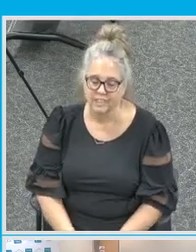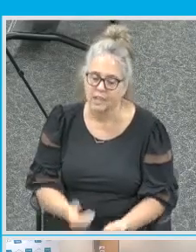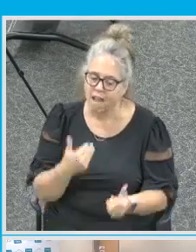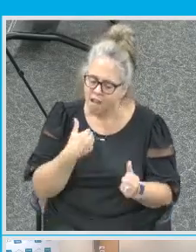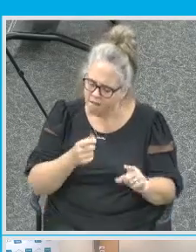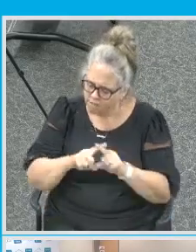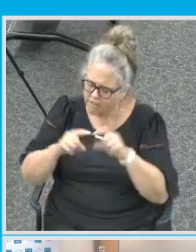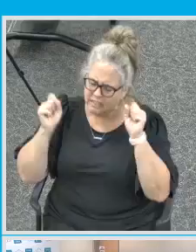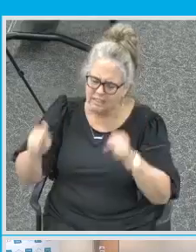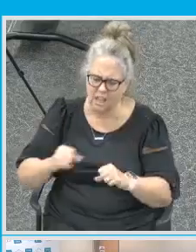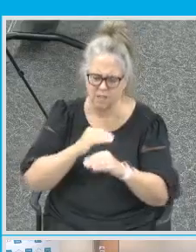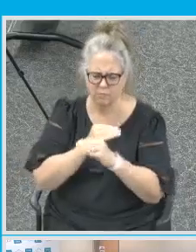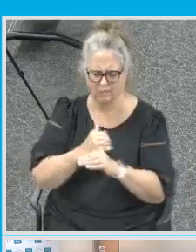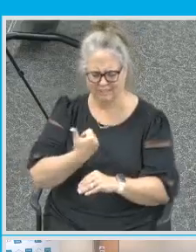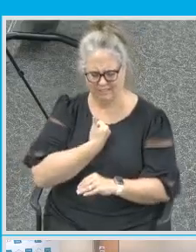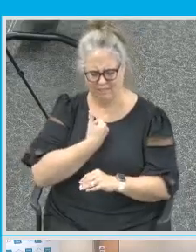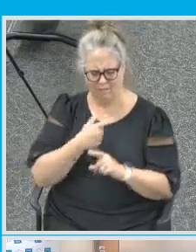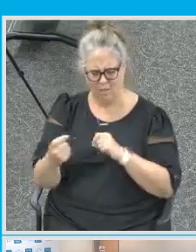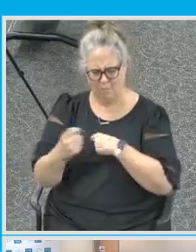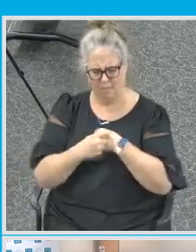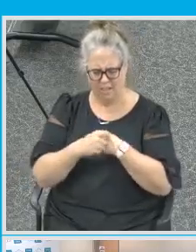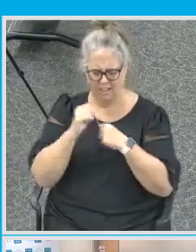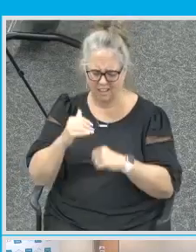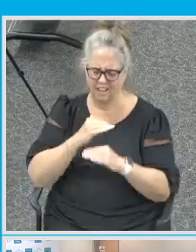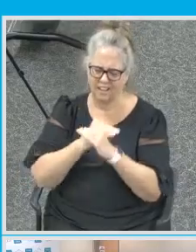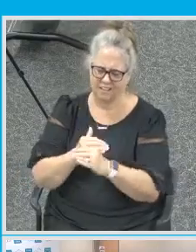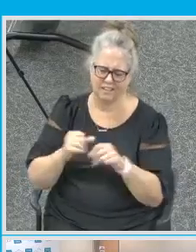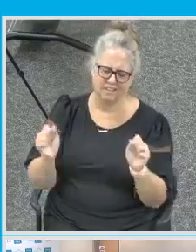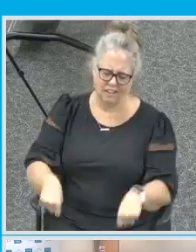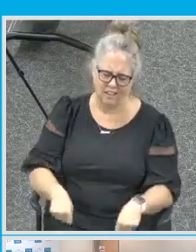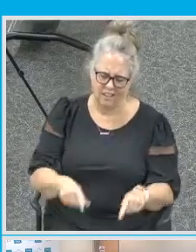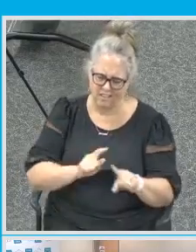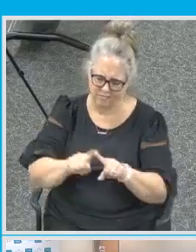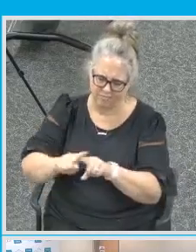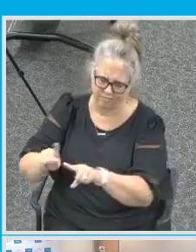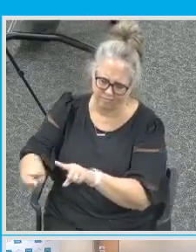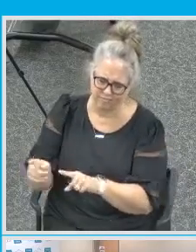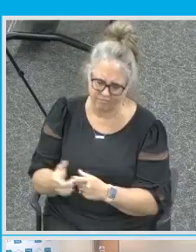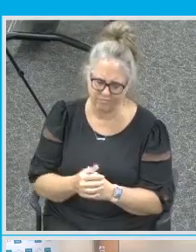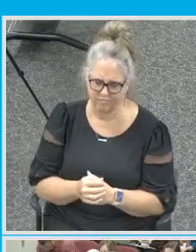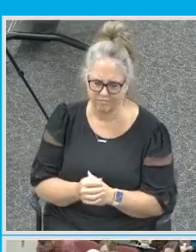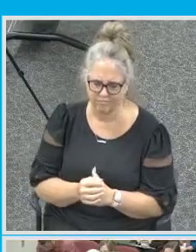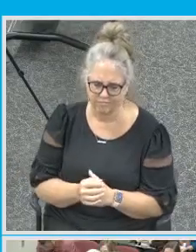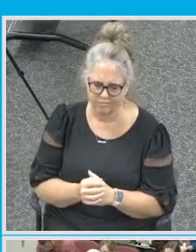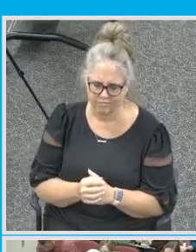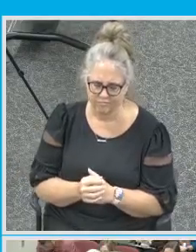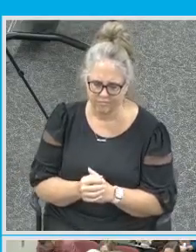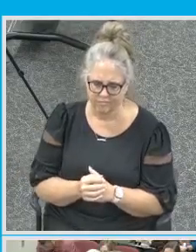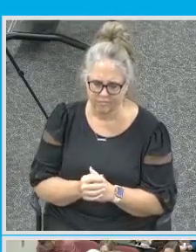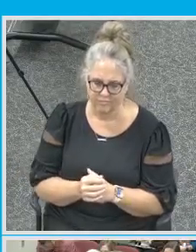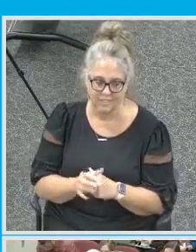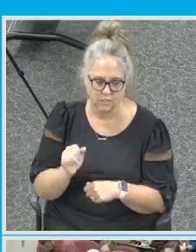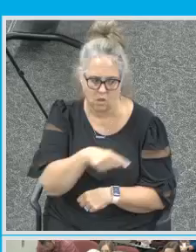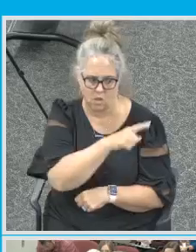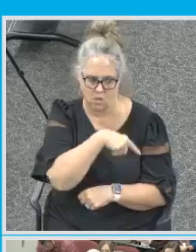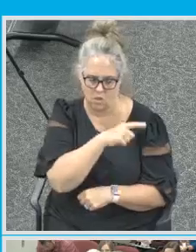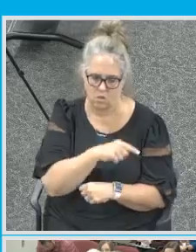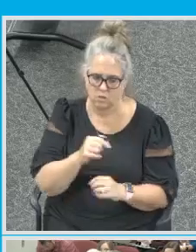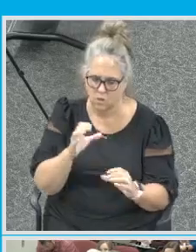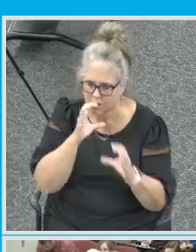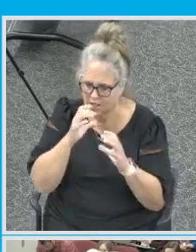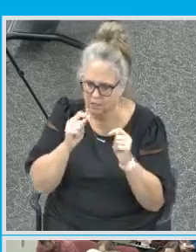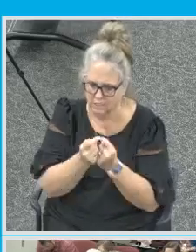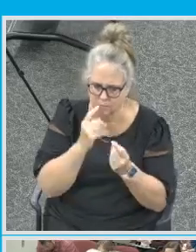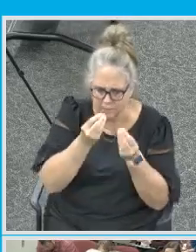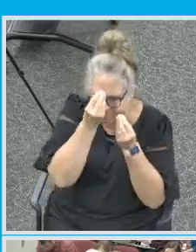we're really concentrating on here at El Paso County. Is our communications team has done a lot of effort to get information out to the public